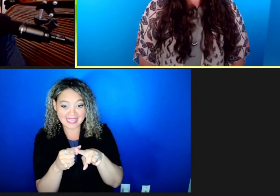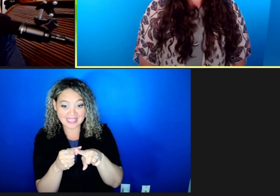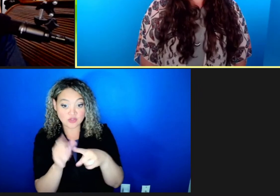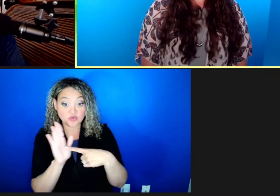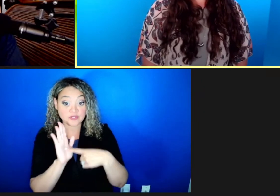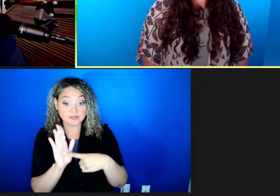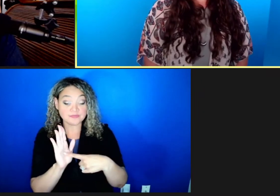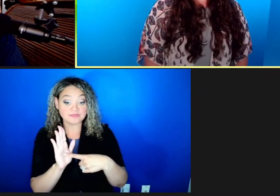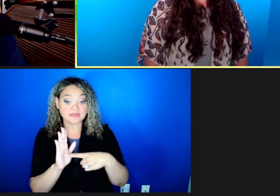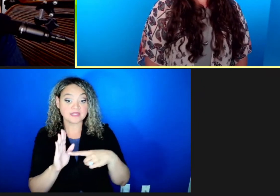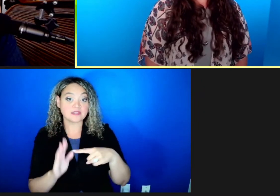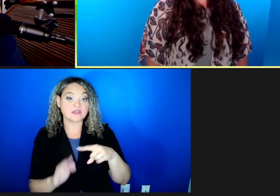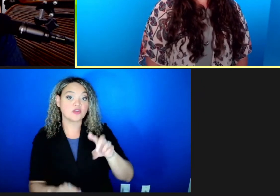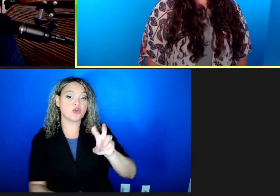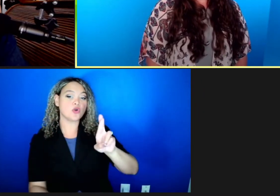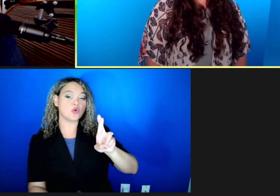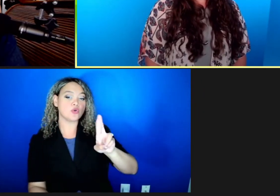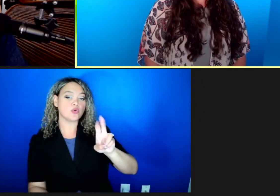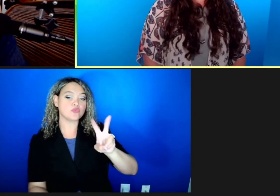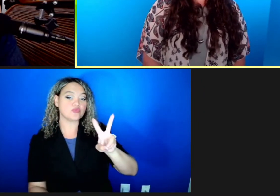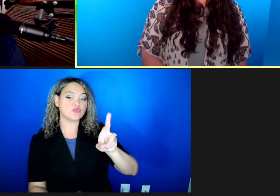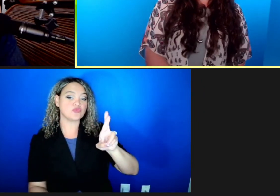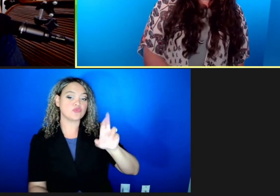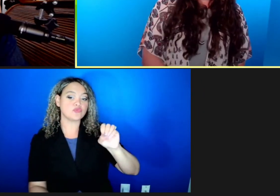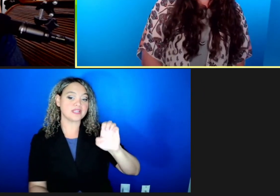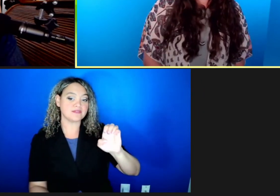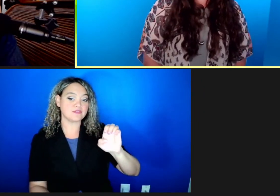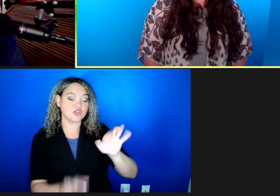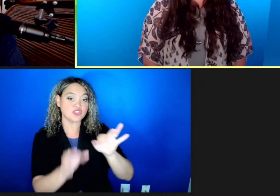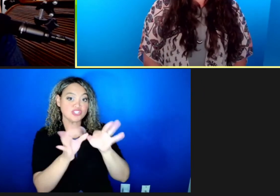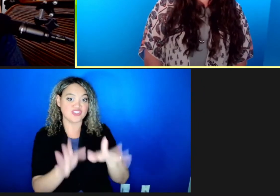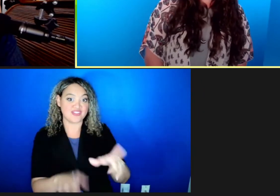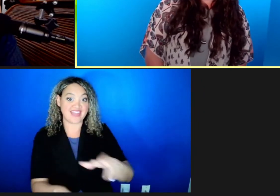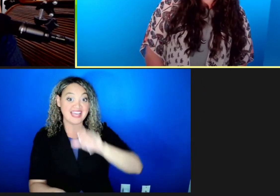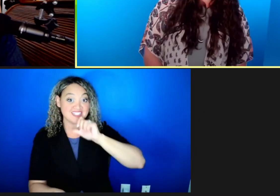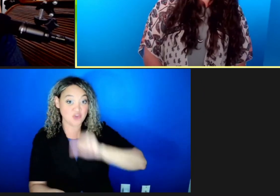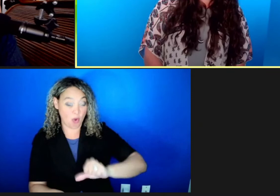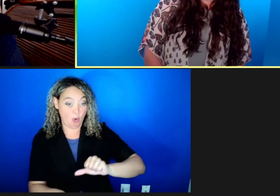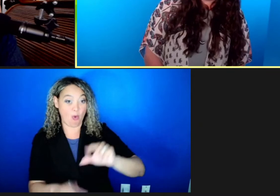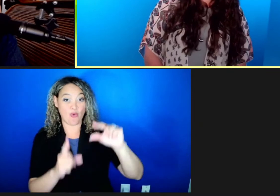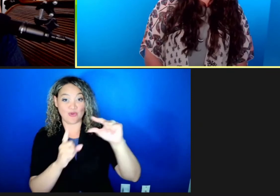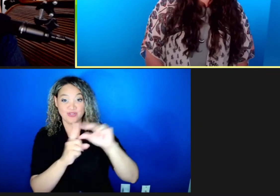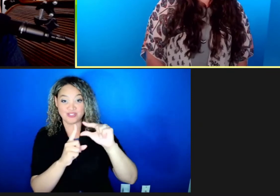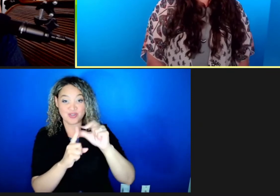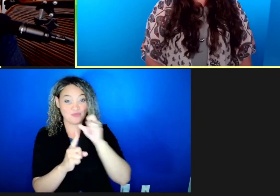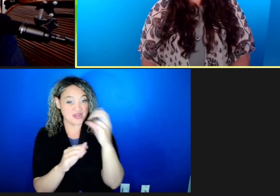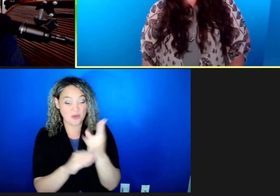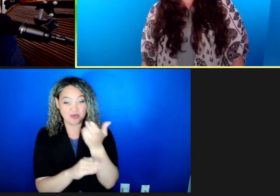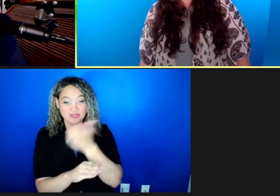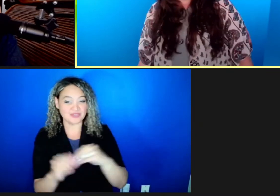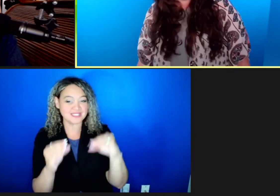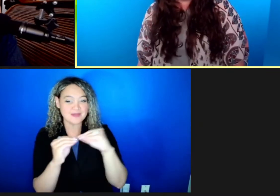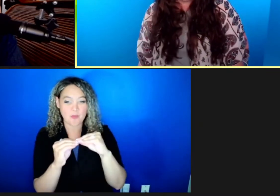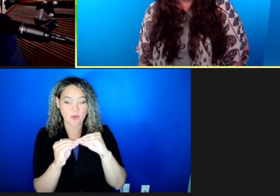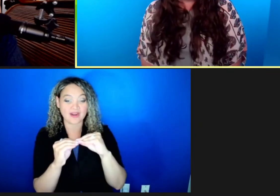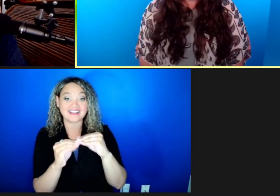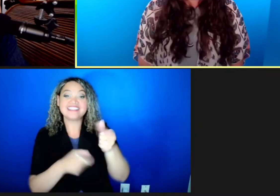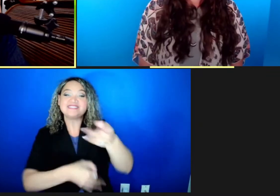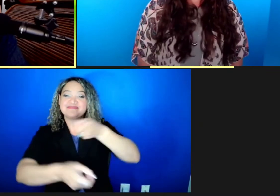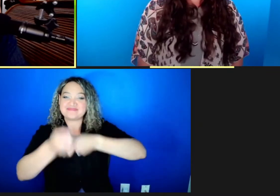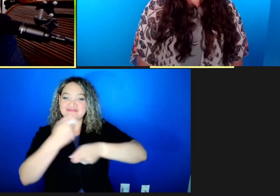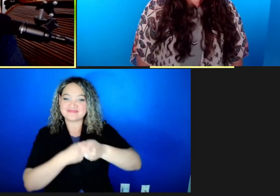reverse interpreting is kind of, it's an old term that we don't really use anymore. It's more called voicing